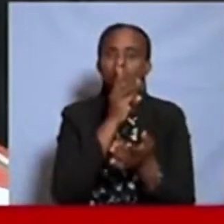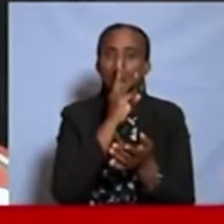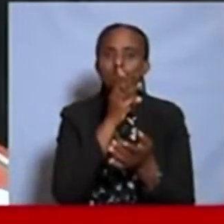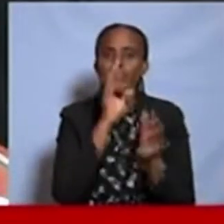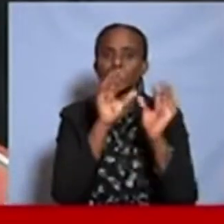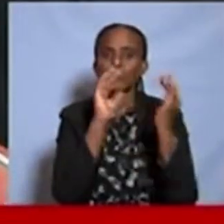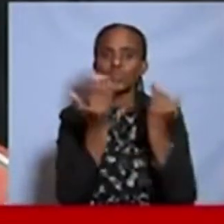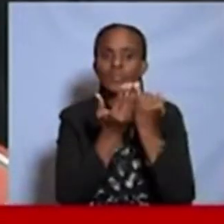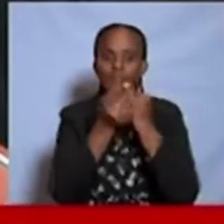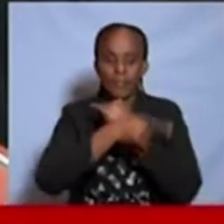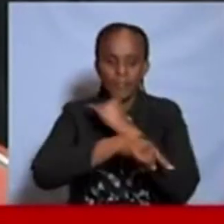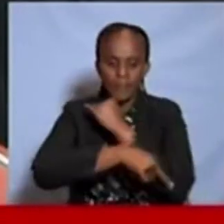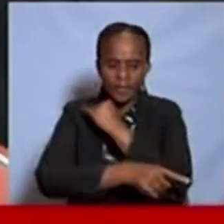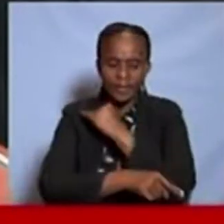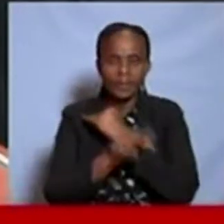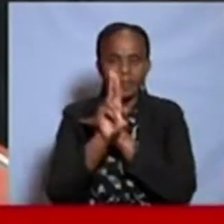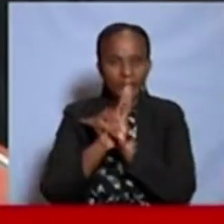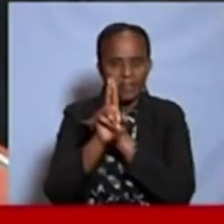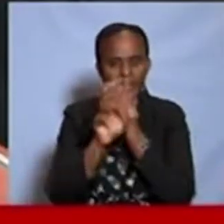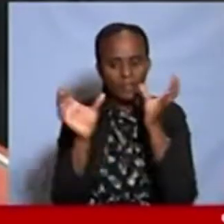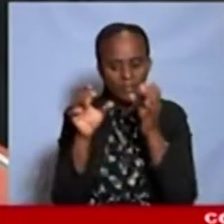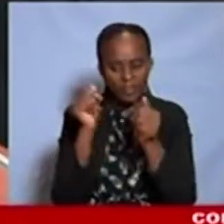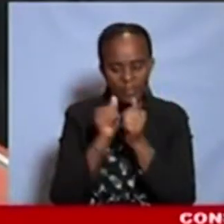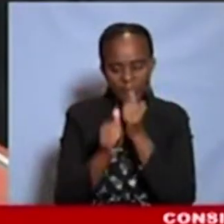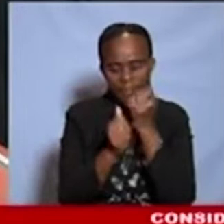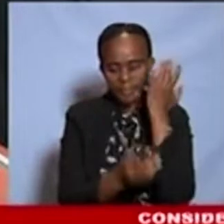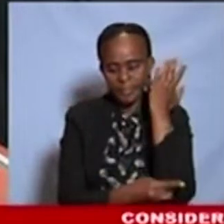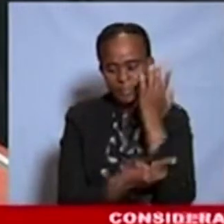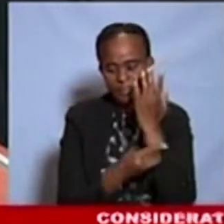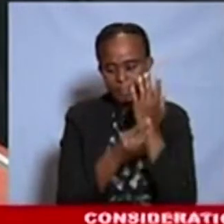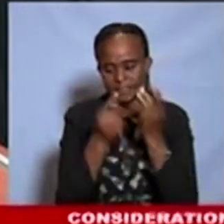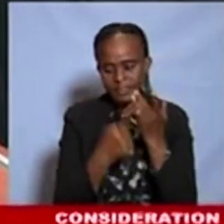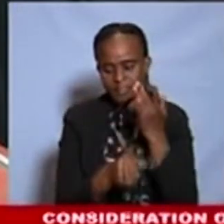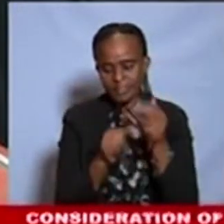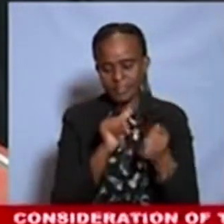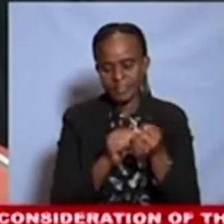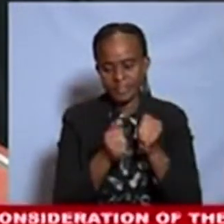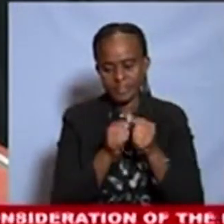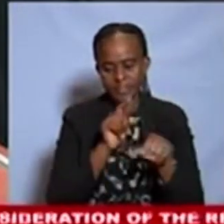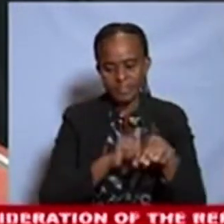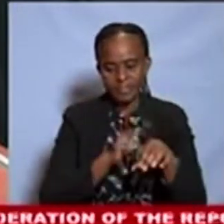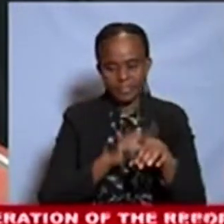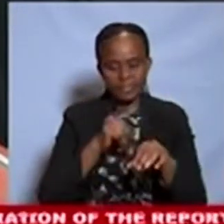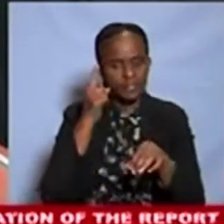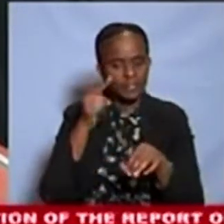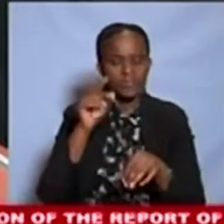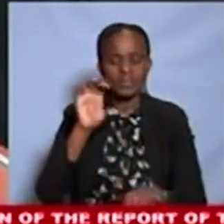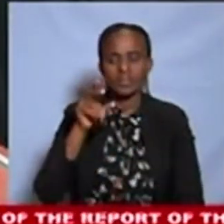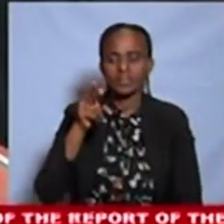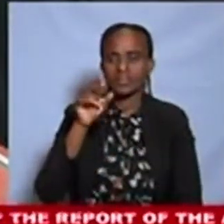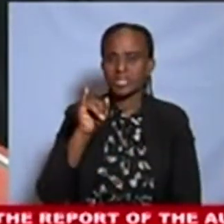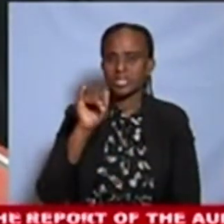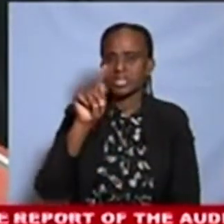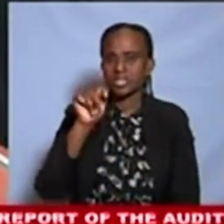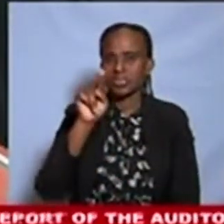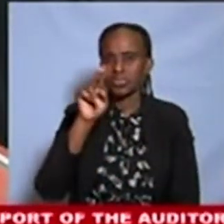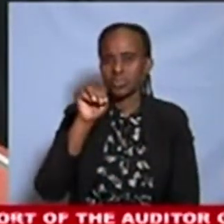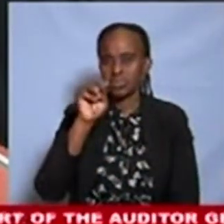being drilled using a council rig which developed a fault during the drilling at Chitumbi Community